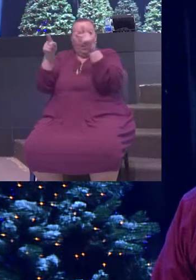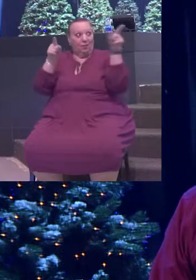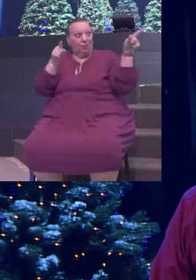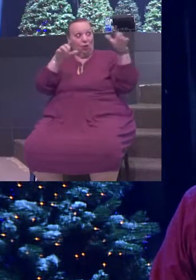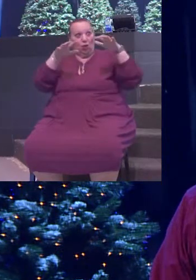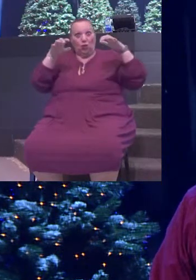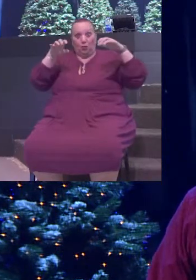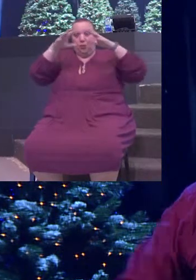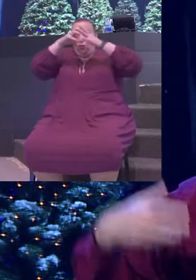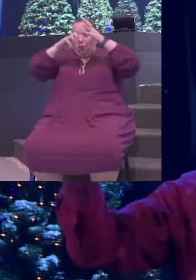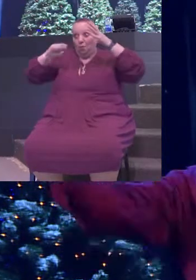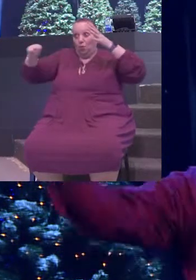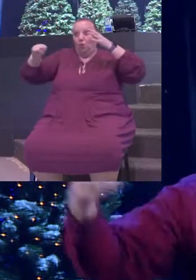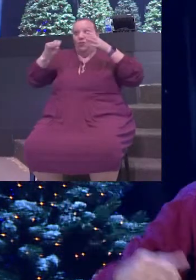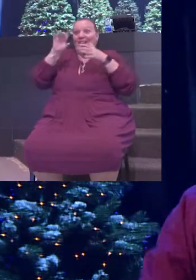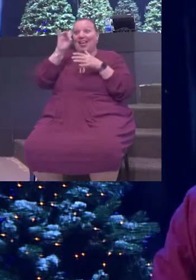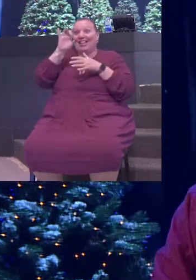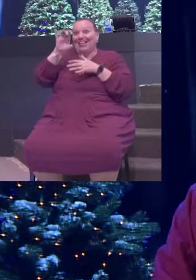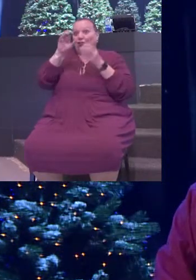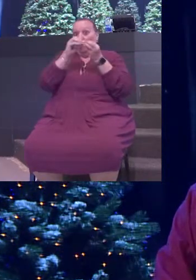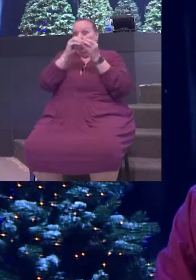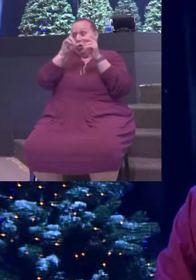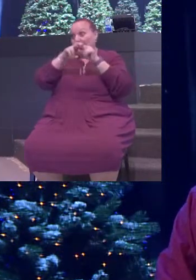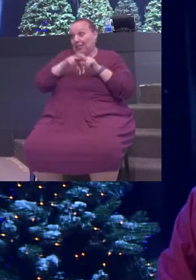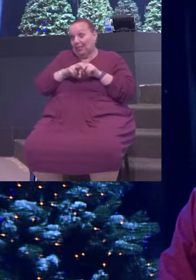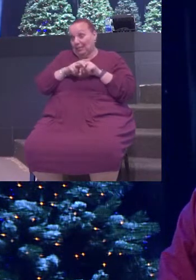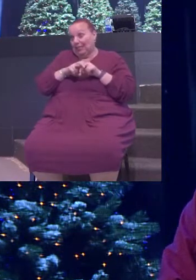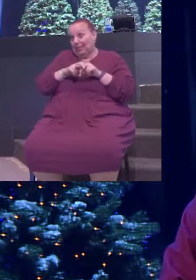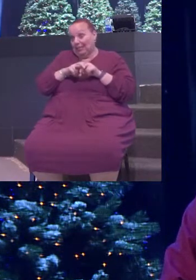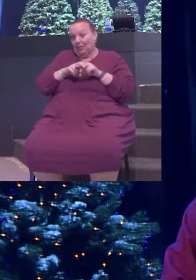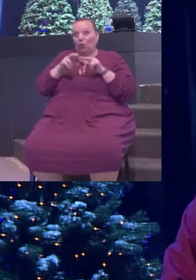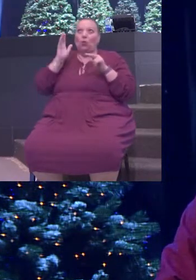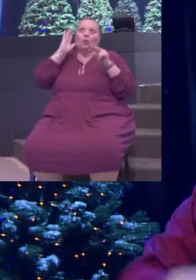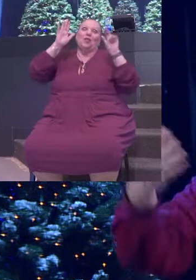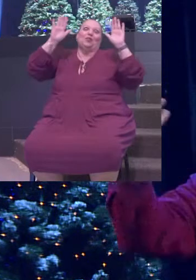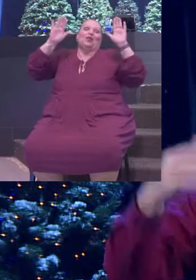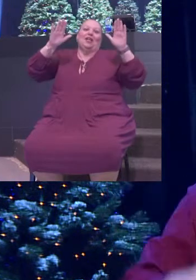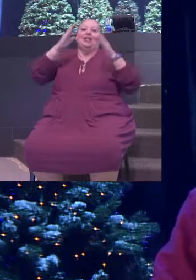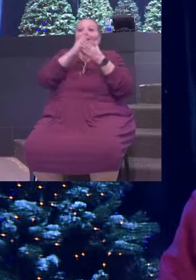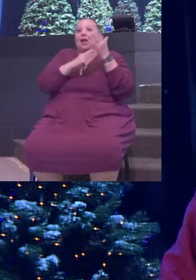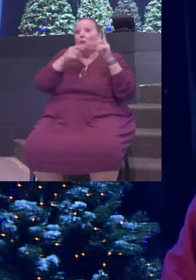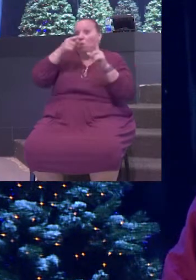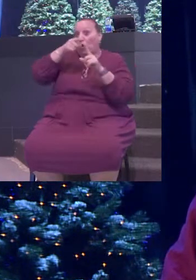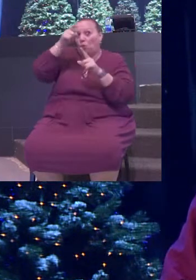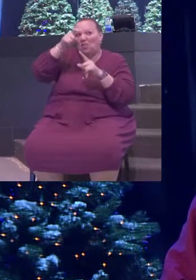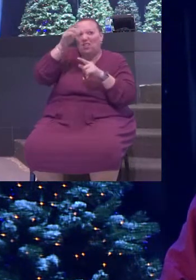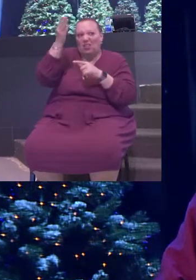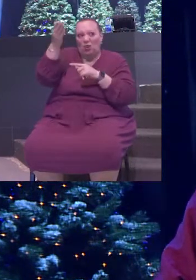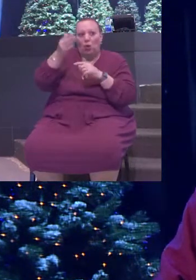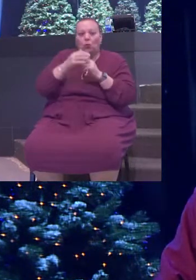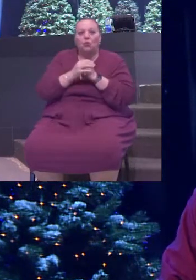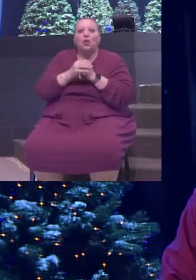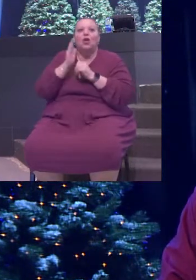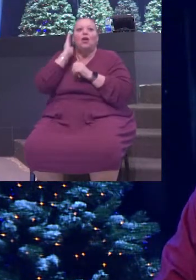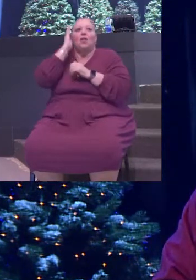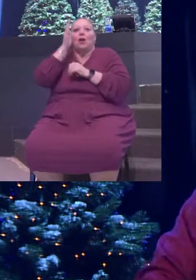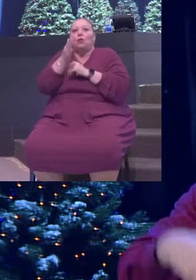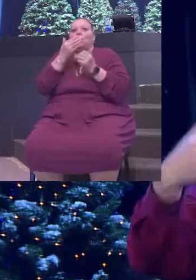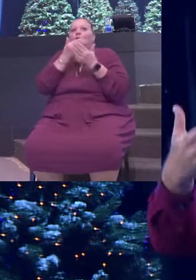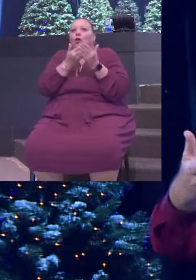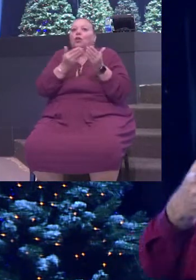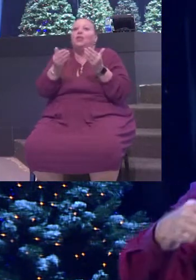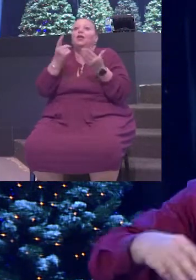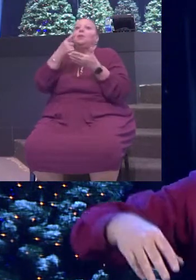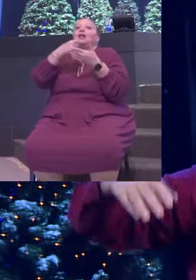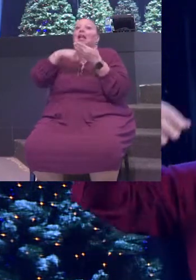auditorium, those are going to get removed. We're going to have 800 more seats, and which is going to be great. At some point, we're going to need those, and so that's going to be a good thing.